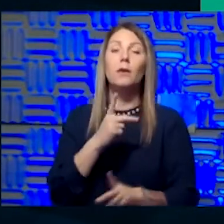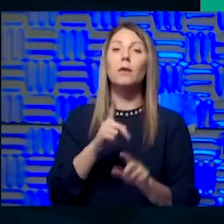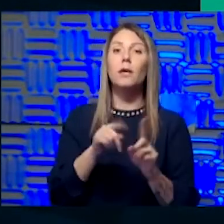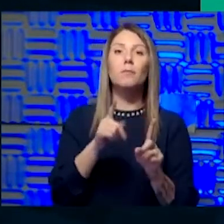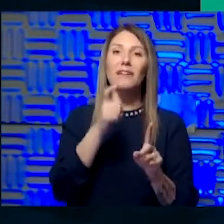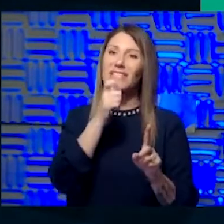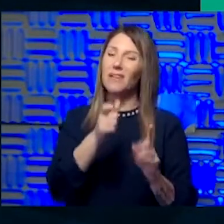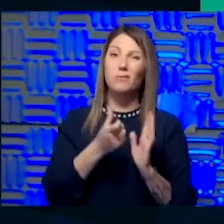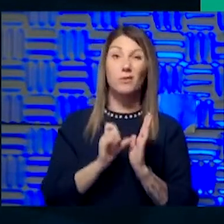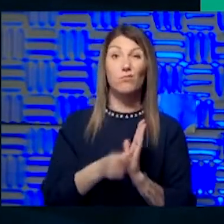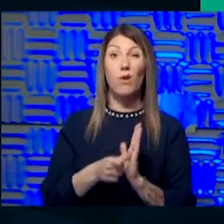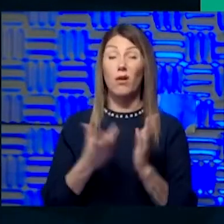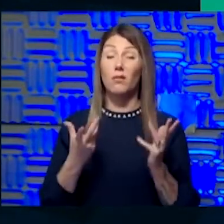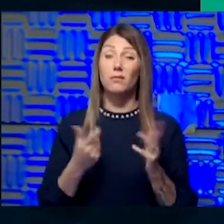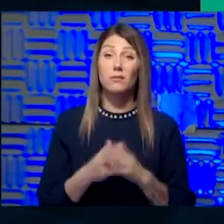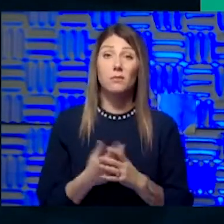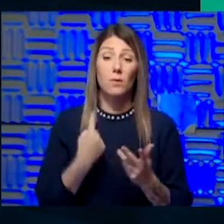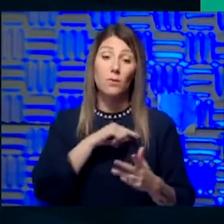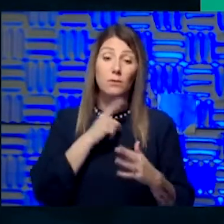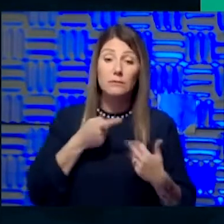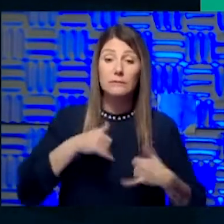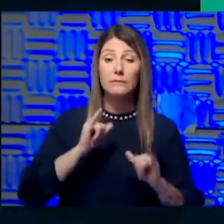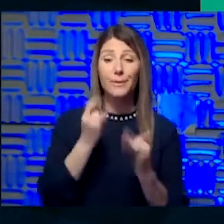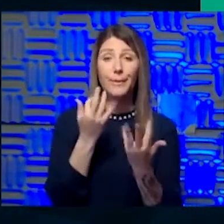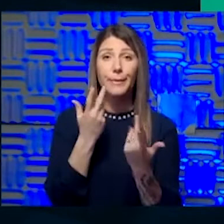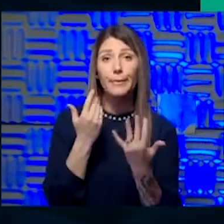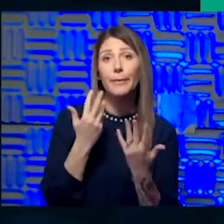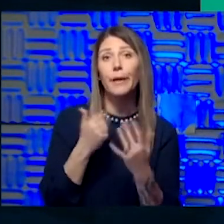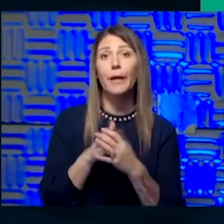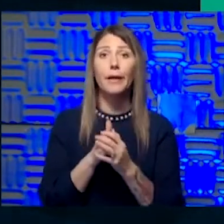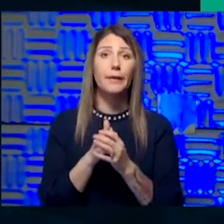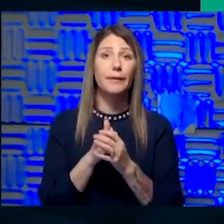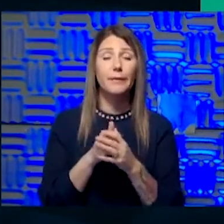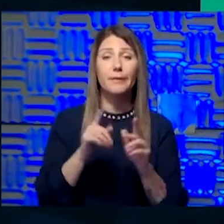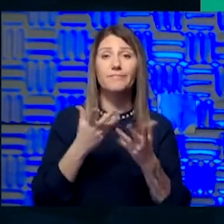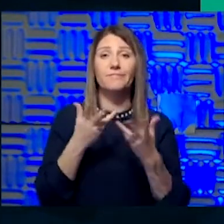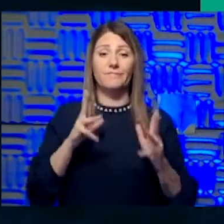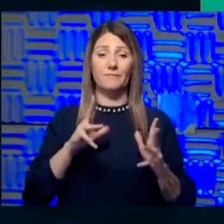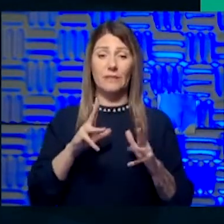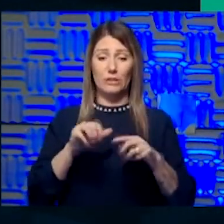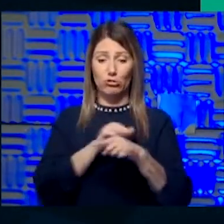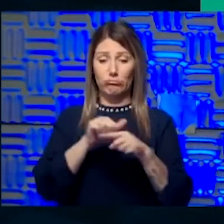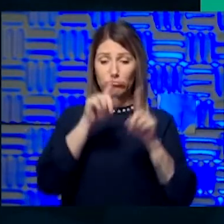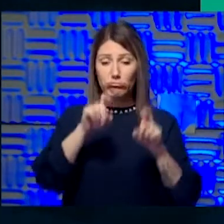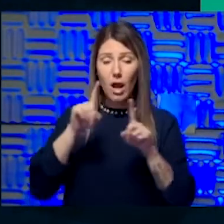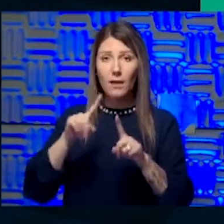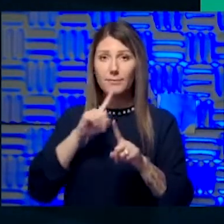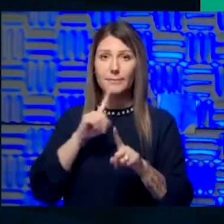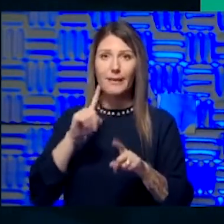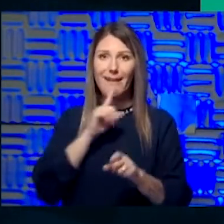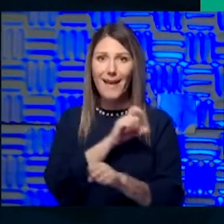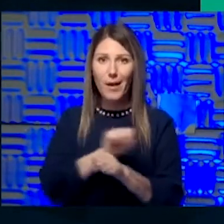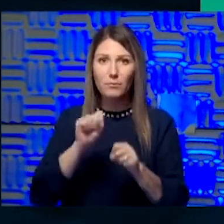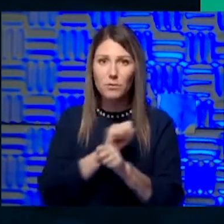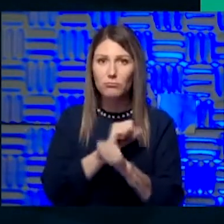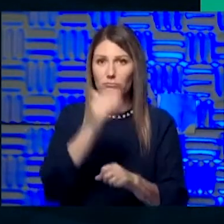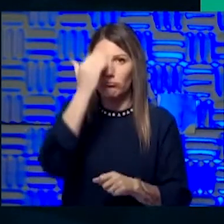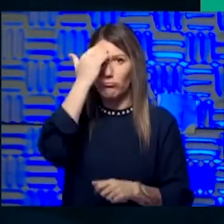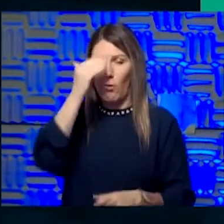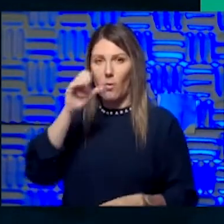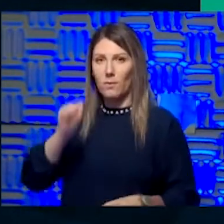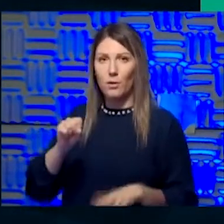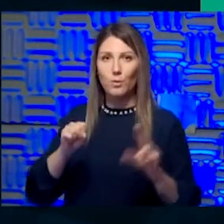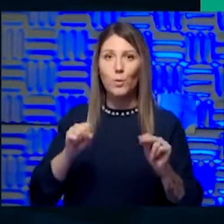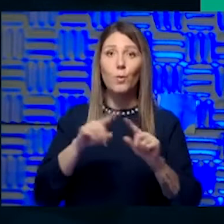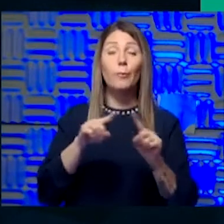terribly impressed. We still have to wait for the phase 3 trial results to be absolutely certain. And as Dr.